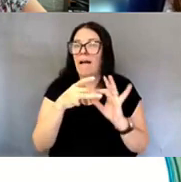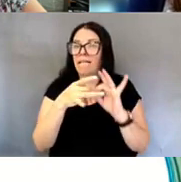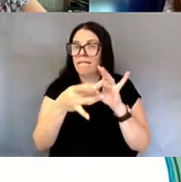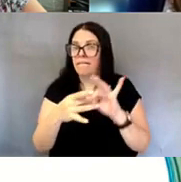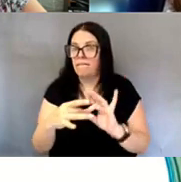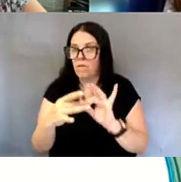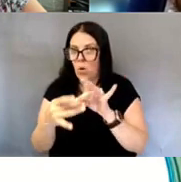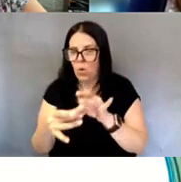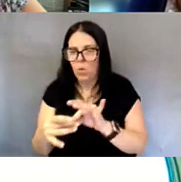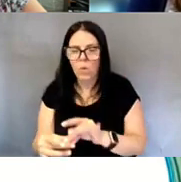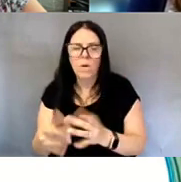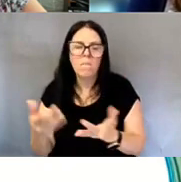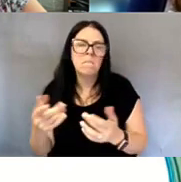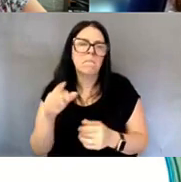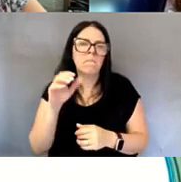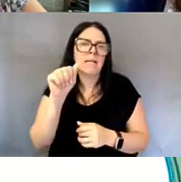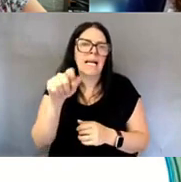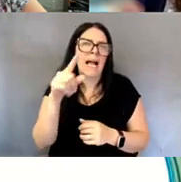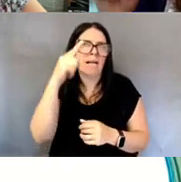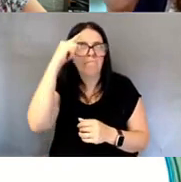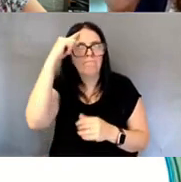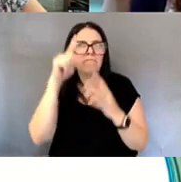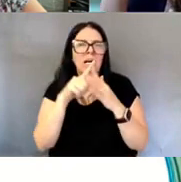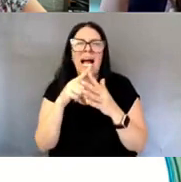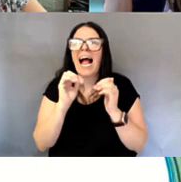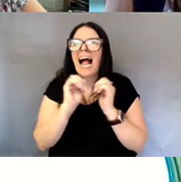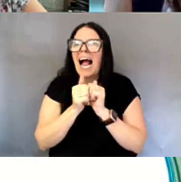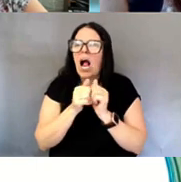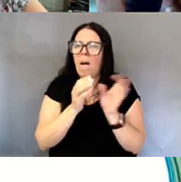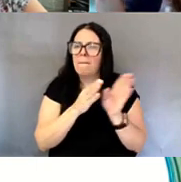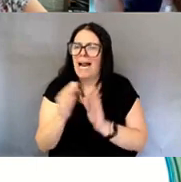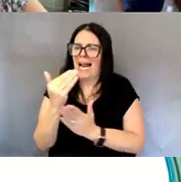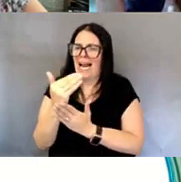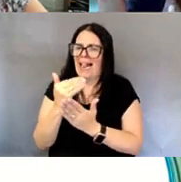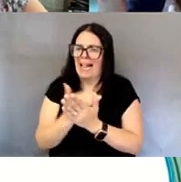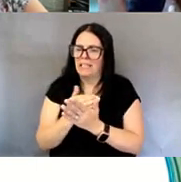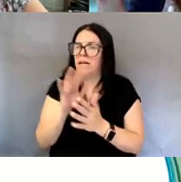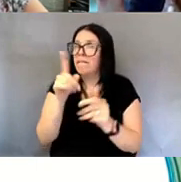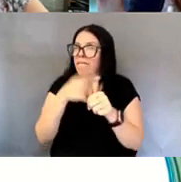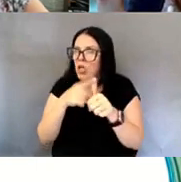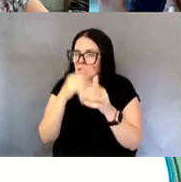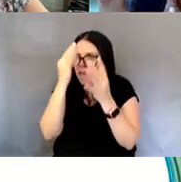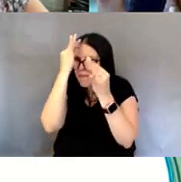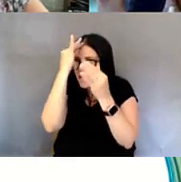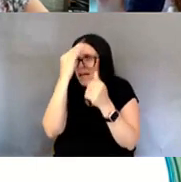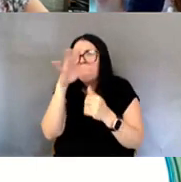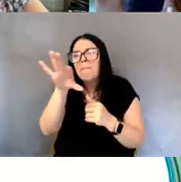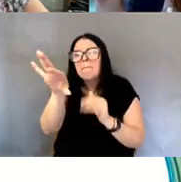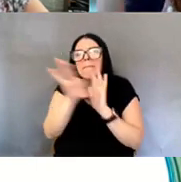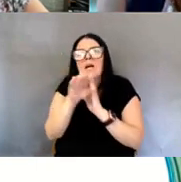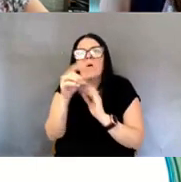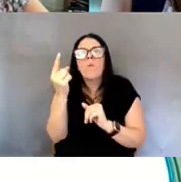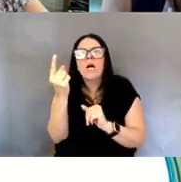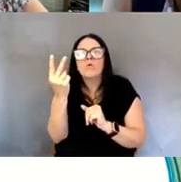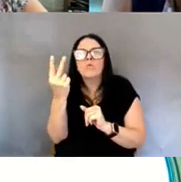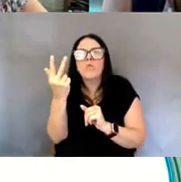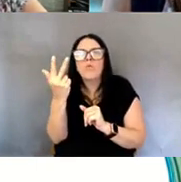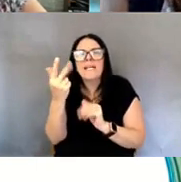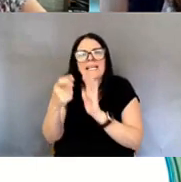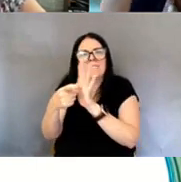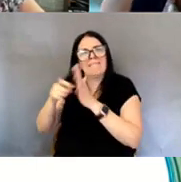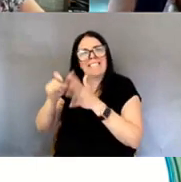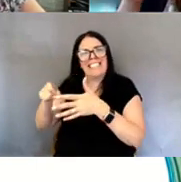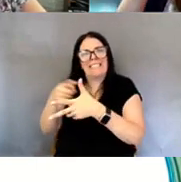about 1 to 3 things and think about it first. Let's give ourselves a chance to